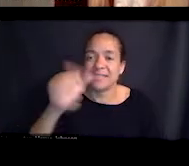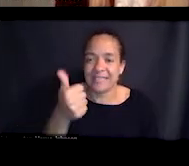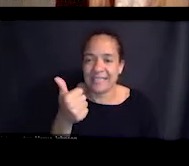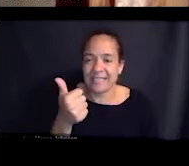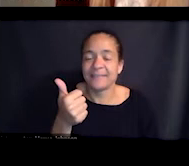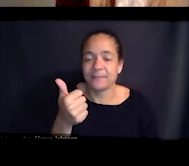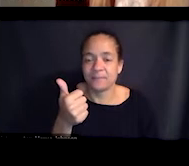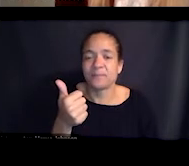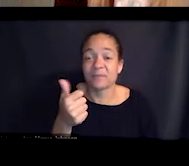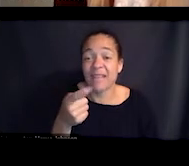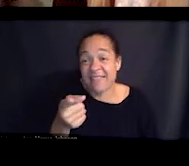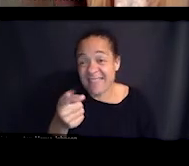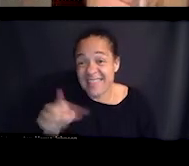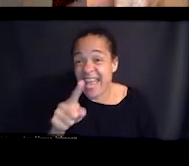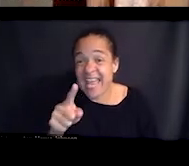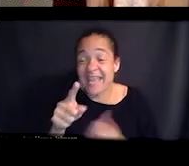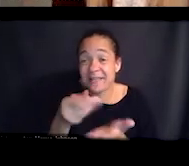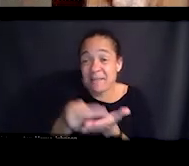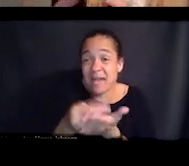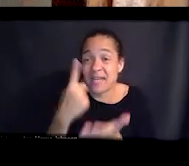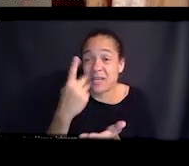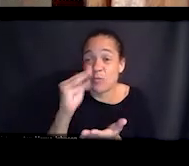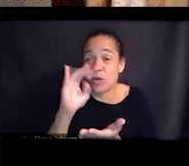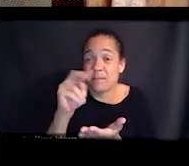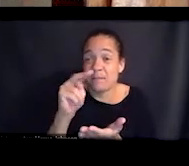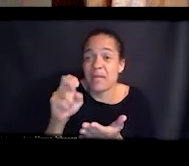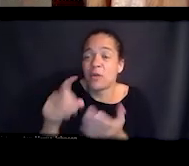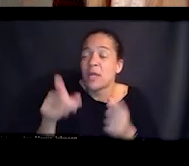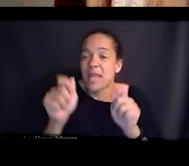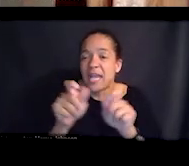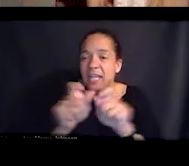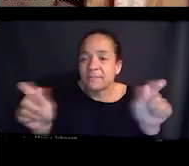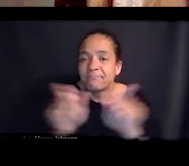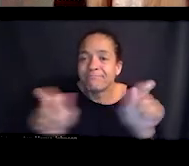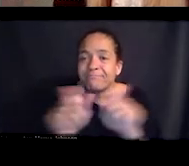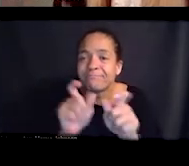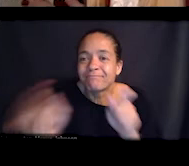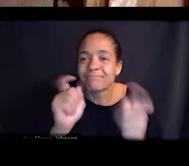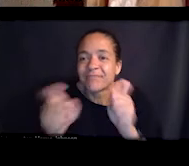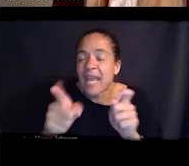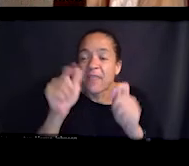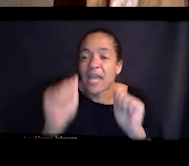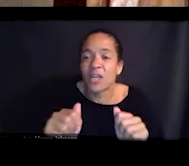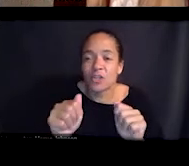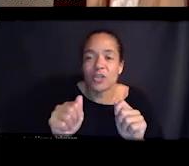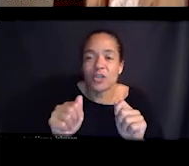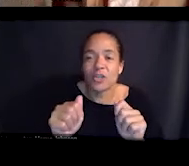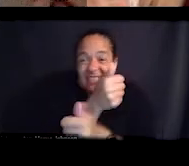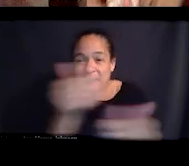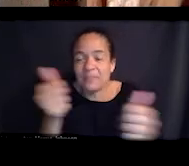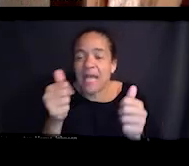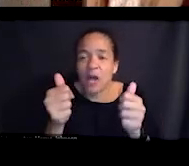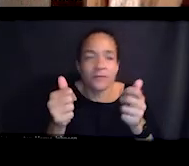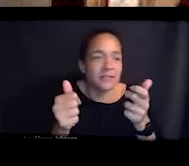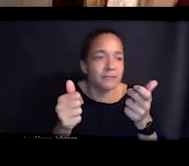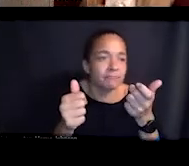the $1 million, right? So they got to play around and adjust how much they gave to each project until they hit a million. They had to hit a million, and they